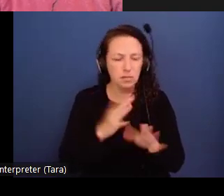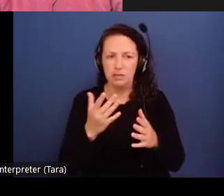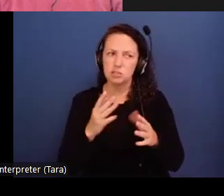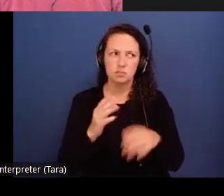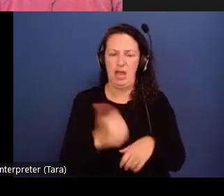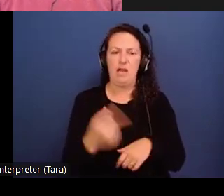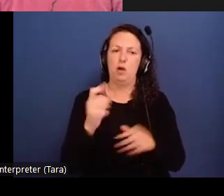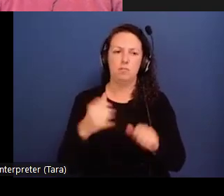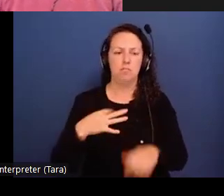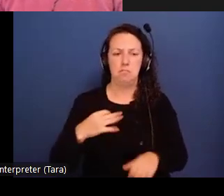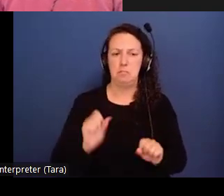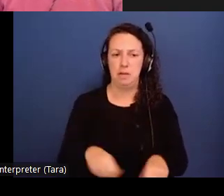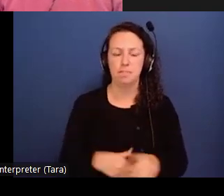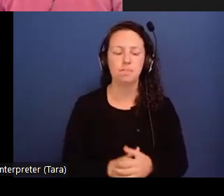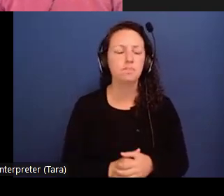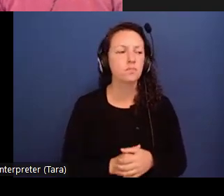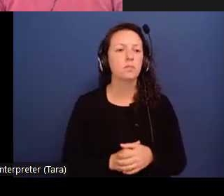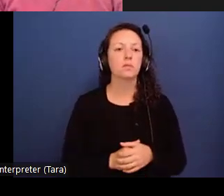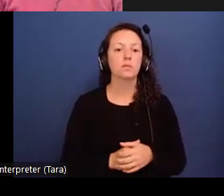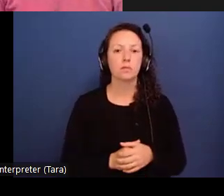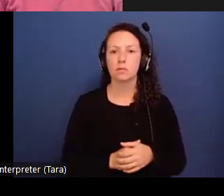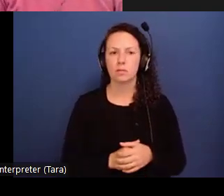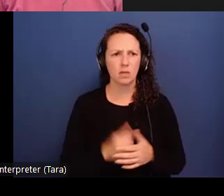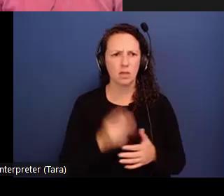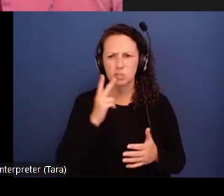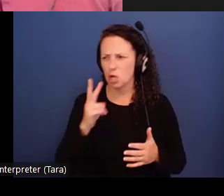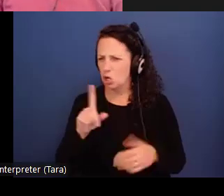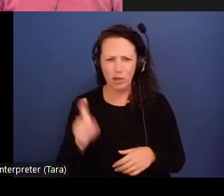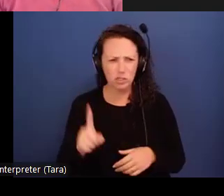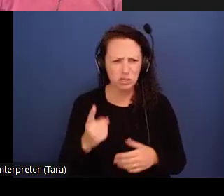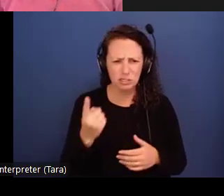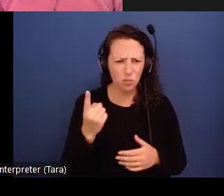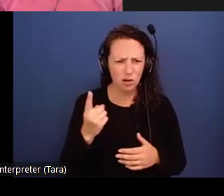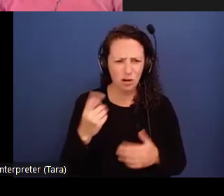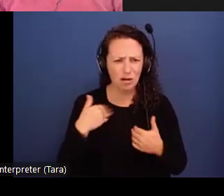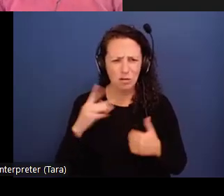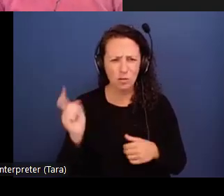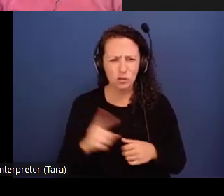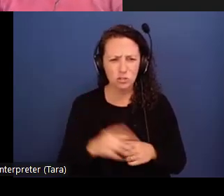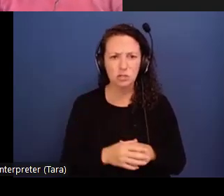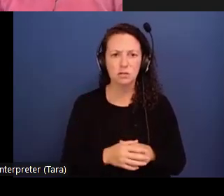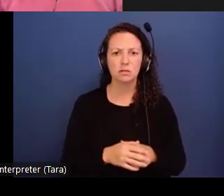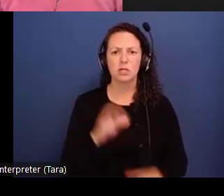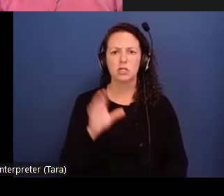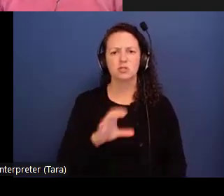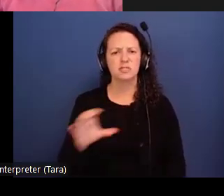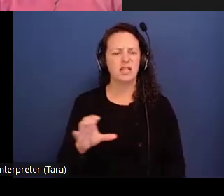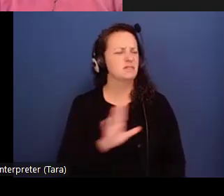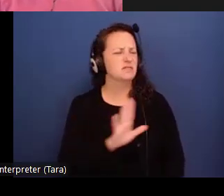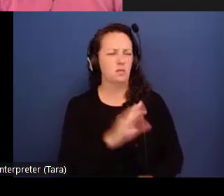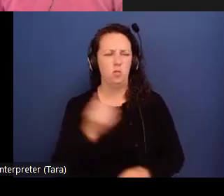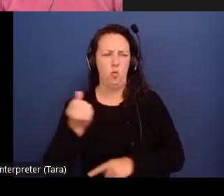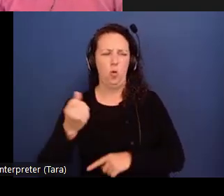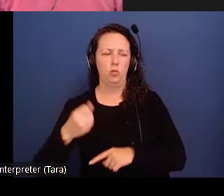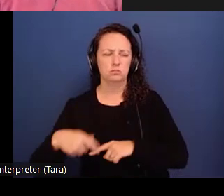I know there was a question somebody asked. Oh, we'll come to those in a minute.